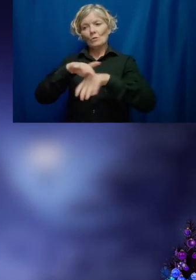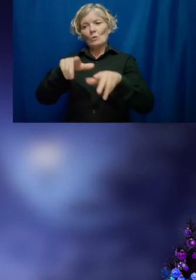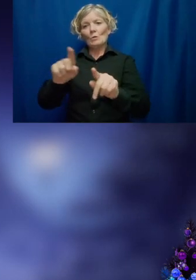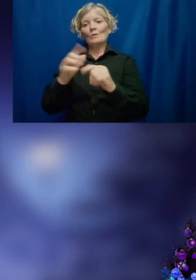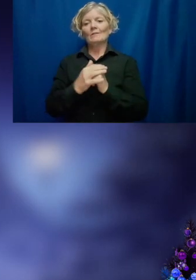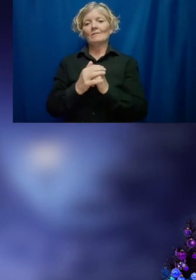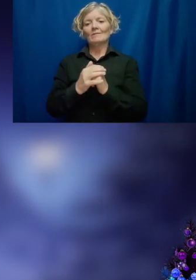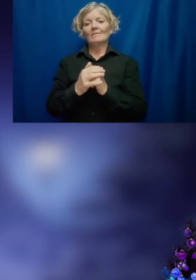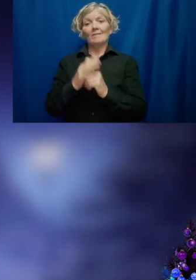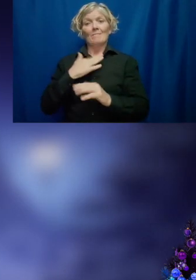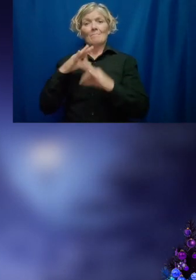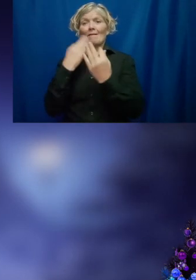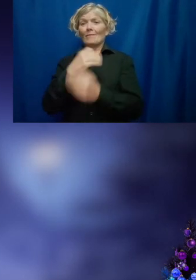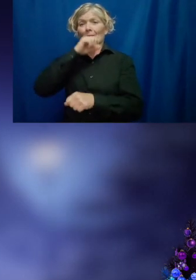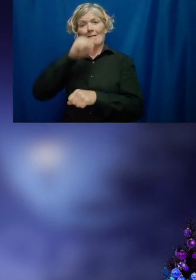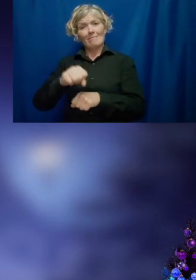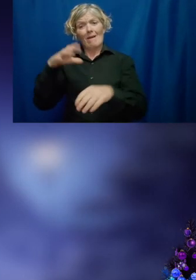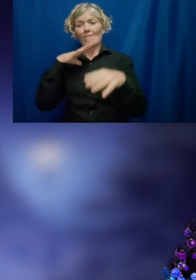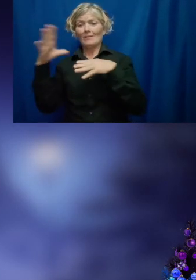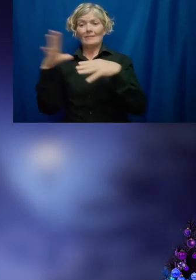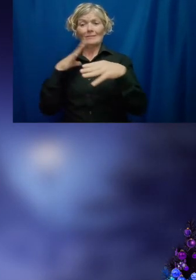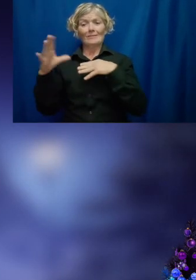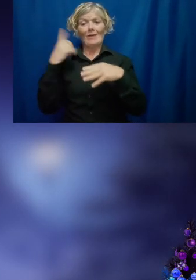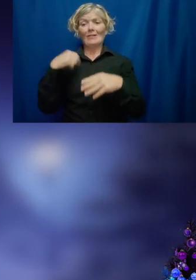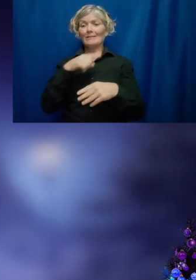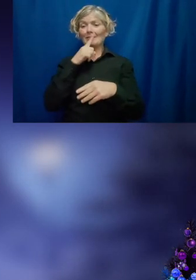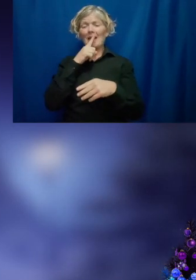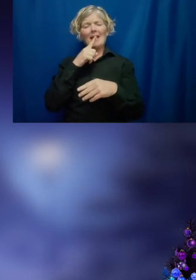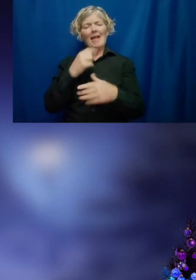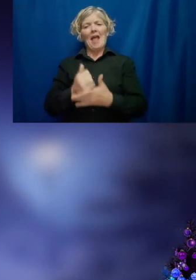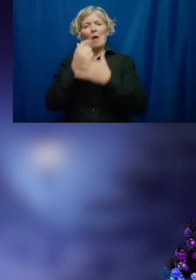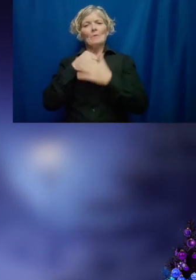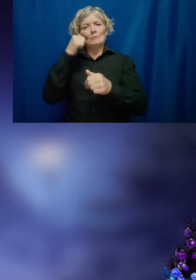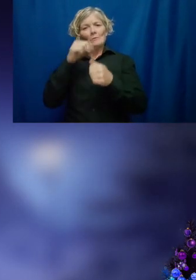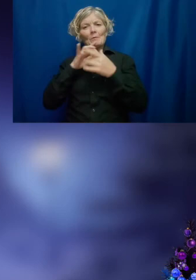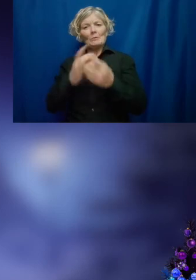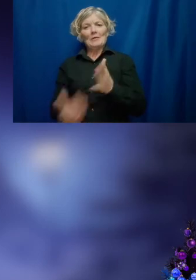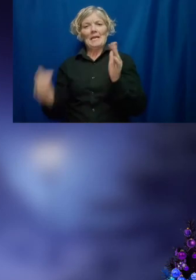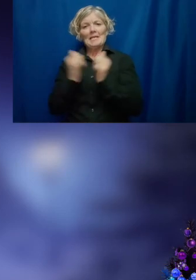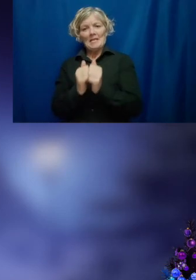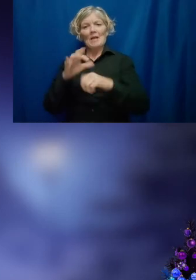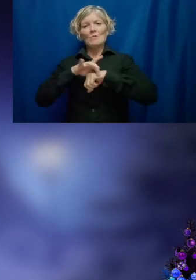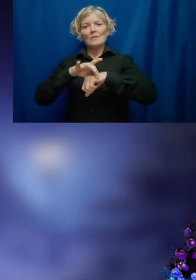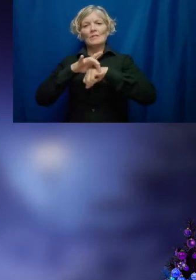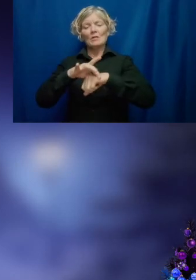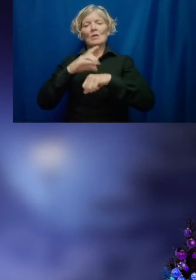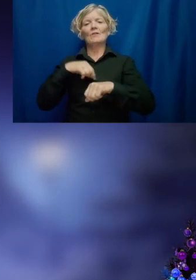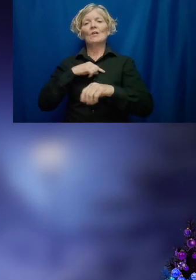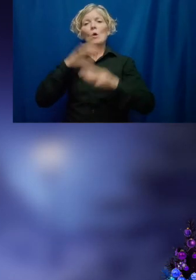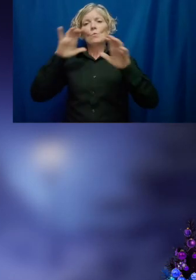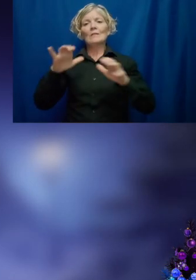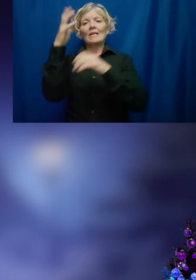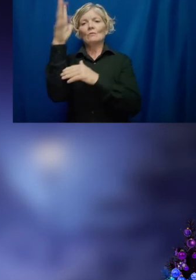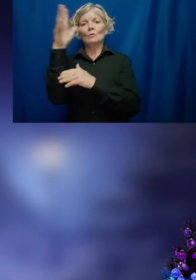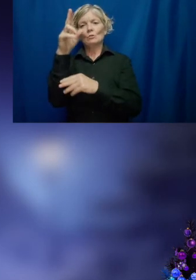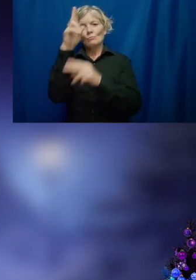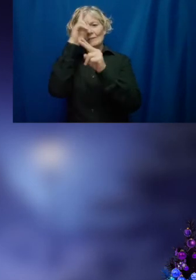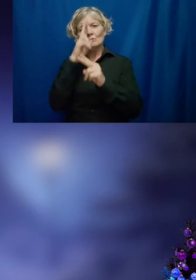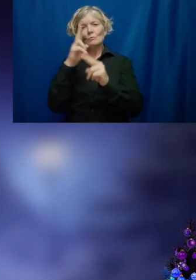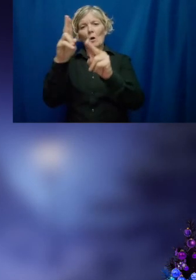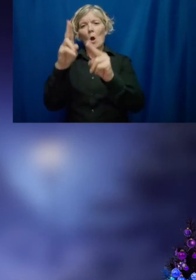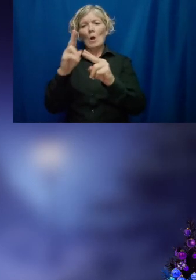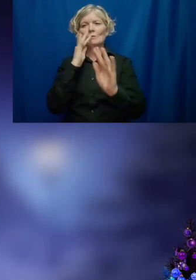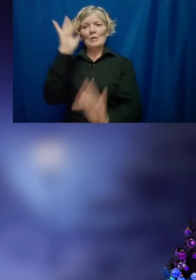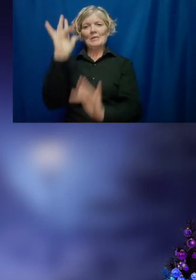reconnect with nature. We decorate a solstice tree with stars, suns, moons, and silver decorations to symbolize light. And we each get